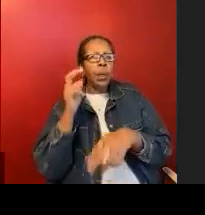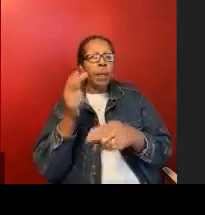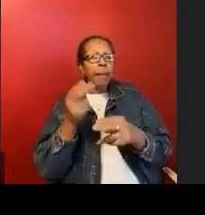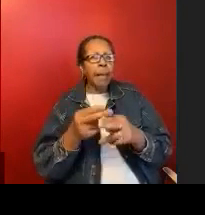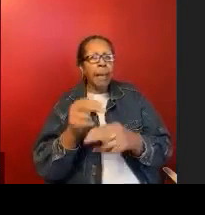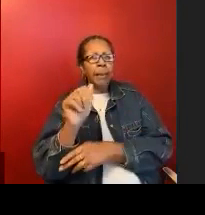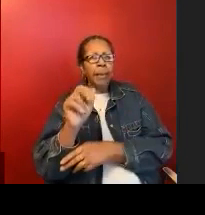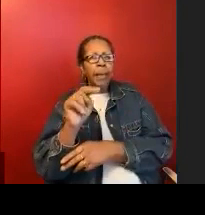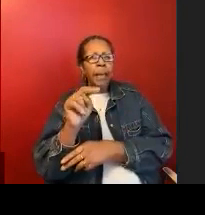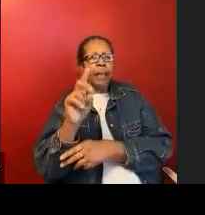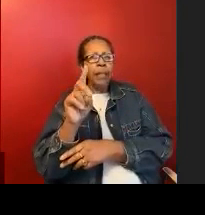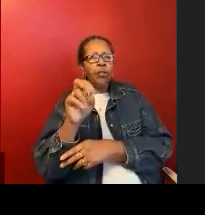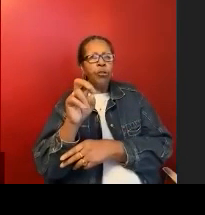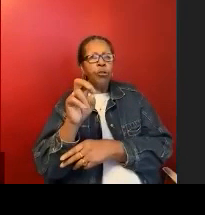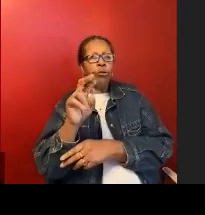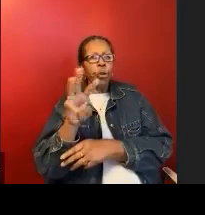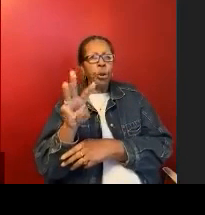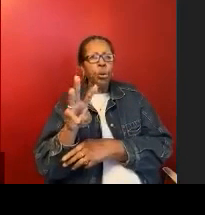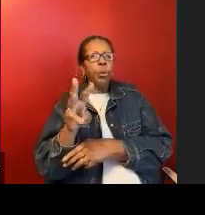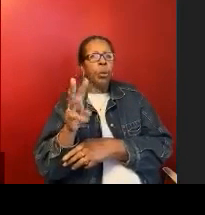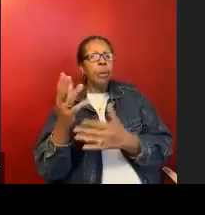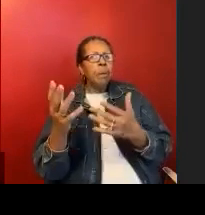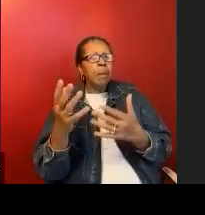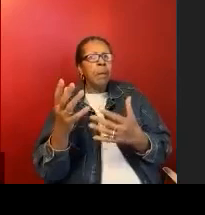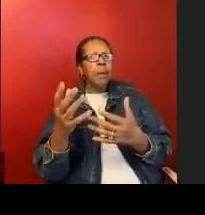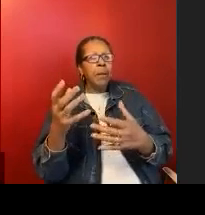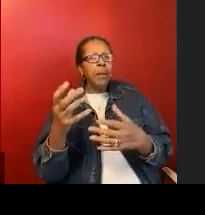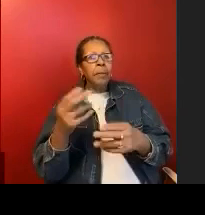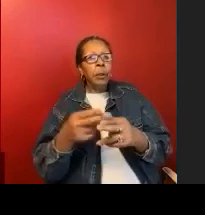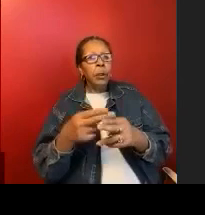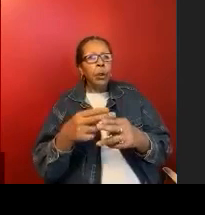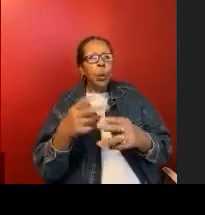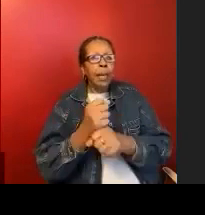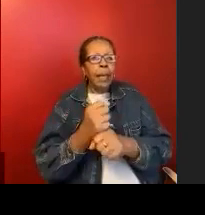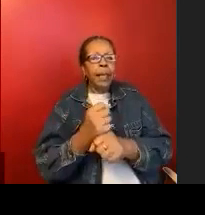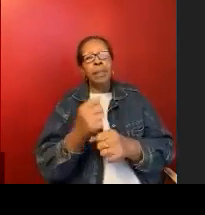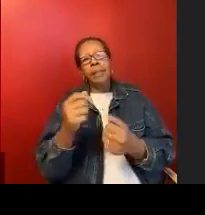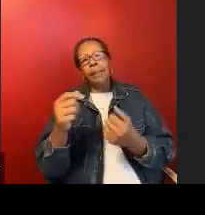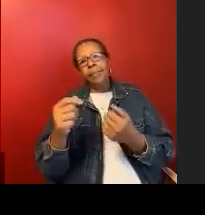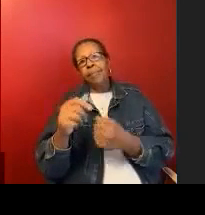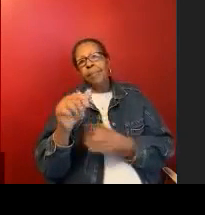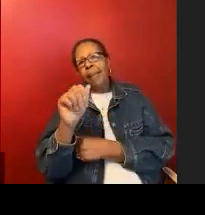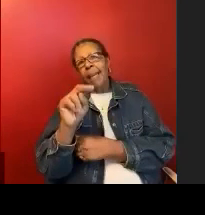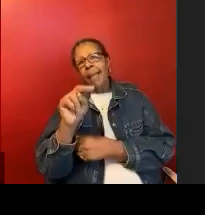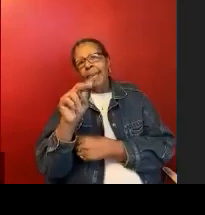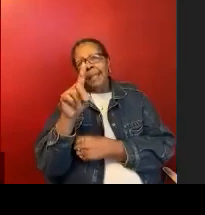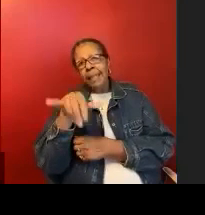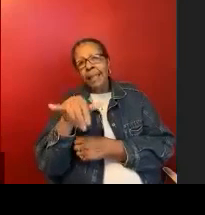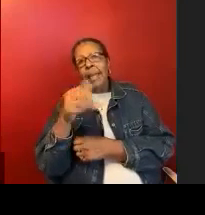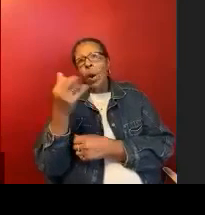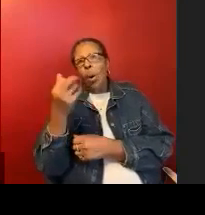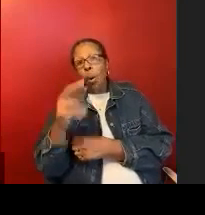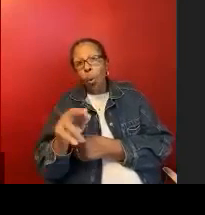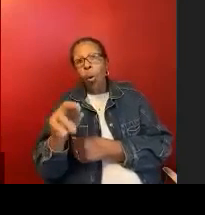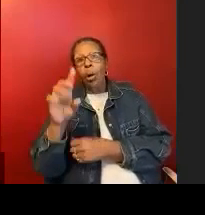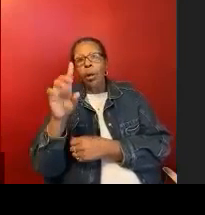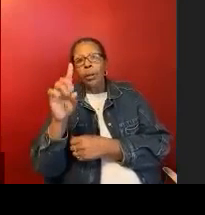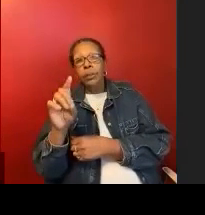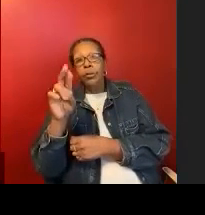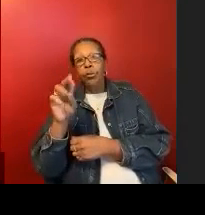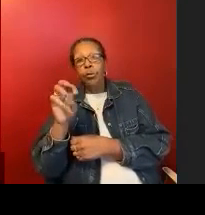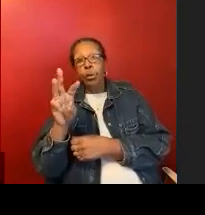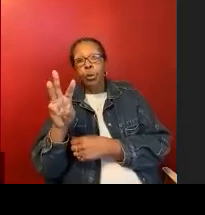Andrew, they either call them one of two nicknames, Andy or Drew. That's very common. So there is